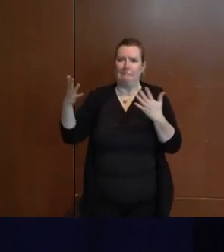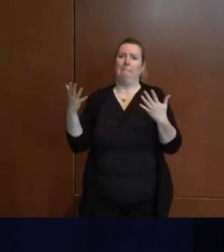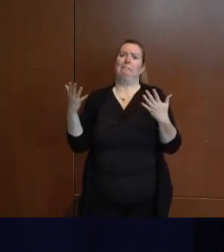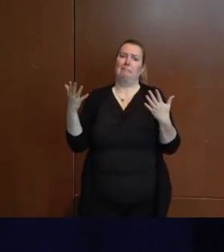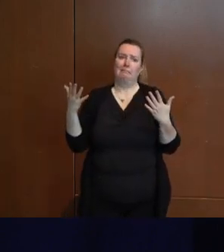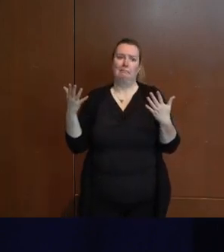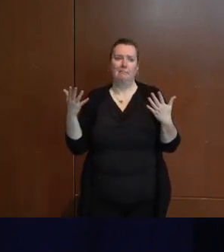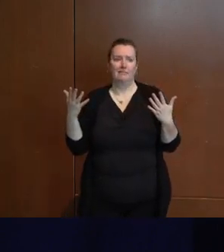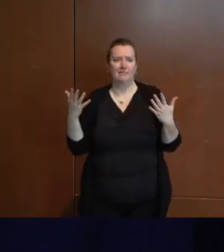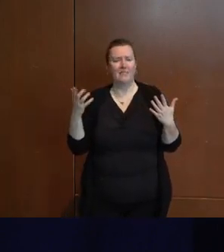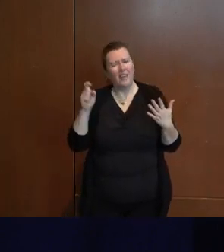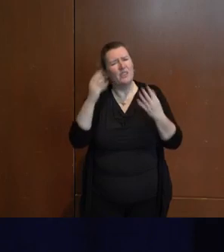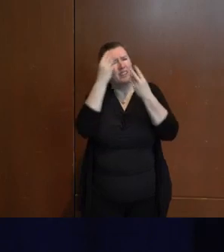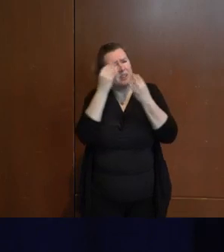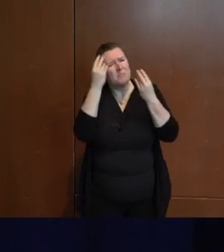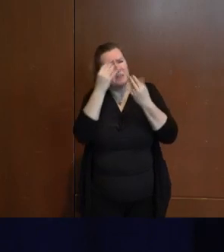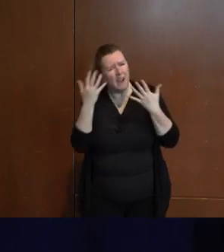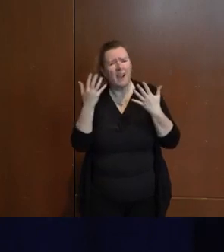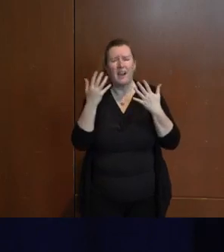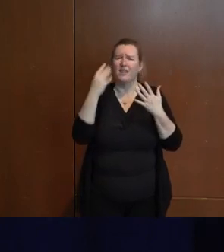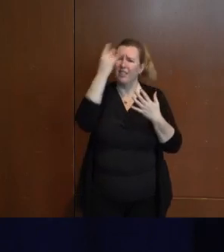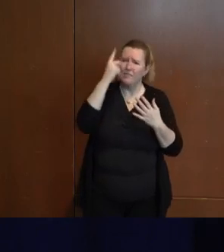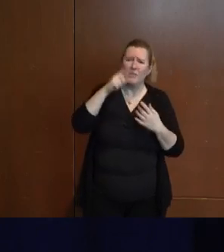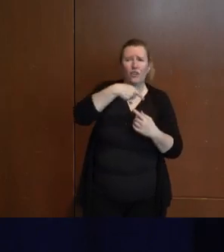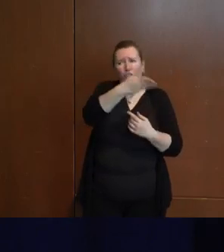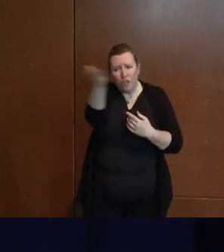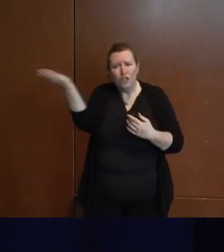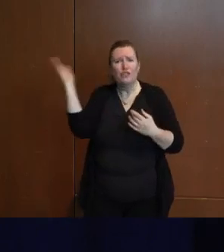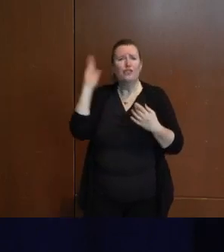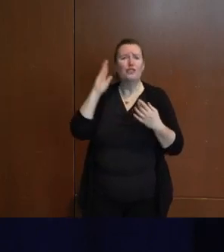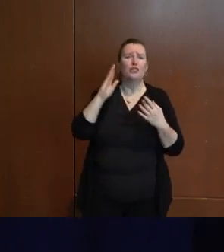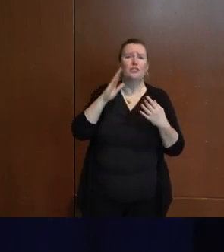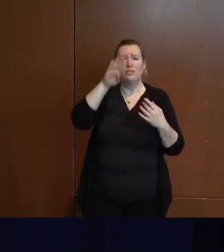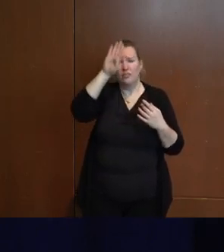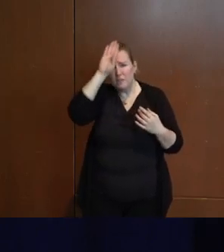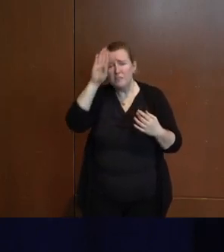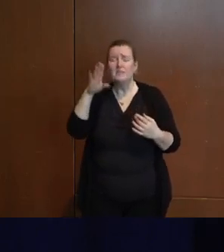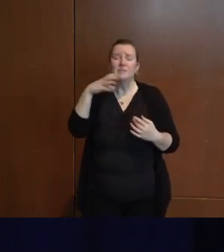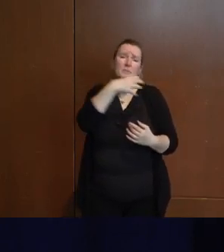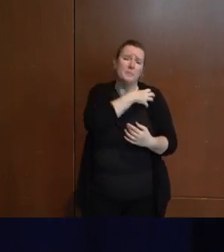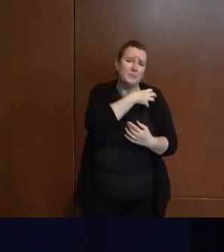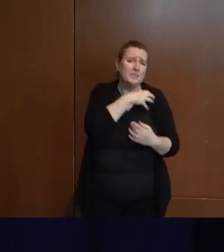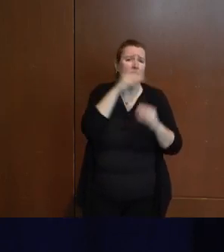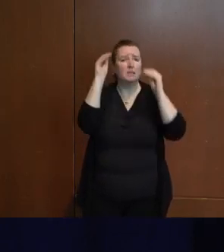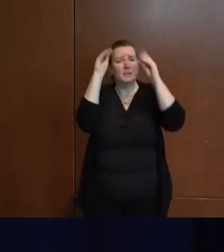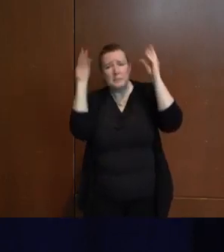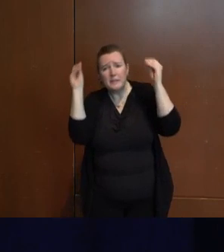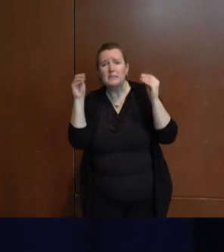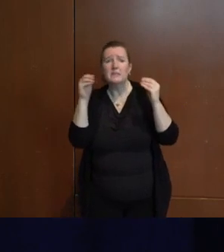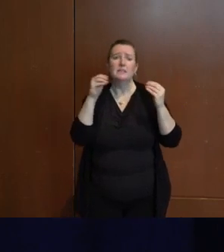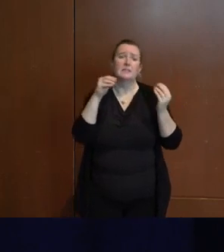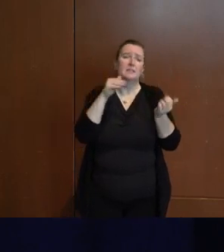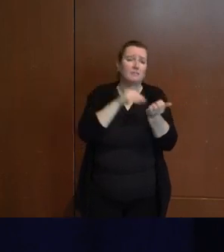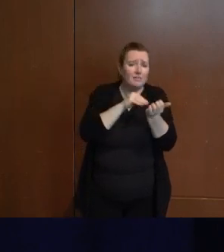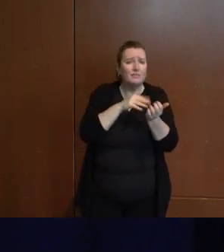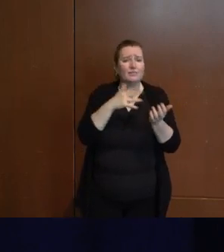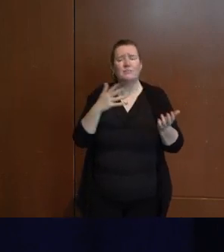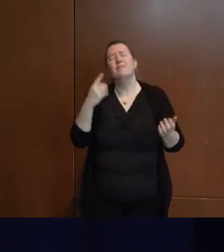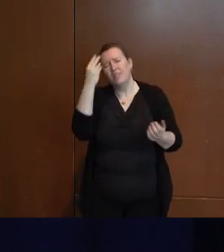thinking about yourselves, then at least think about our first responders and our law enforcement, because we are going to take action, and I think the city of